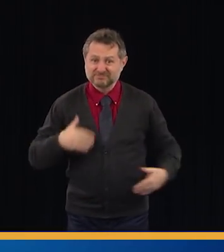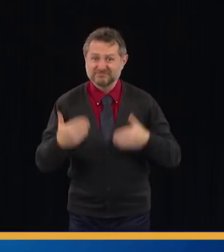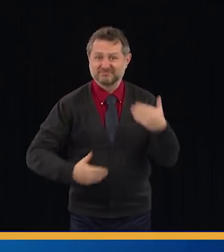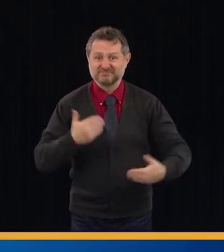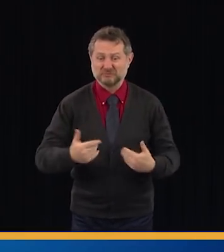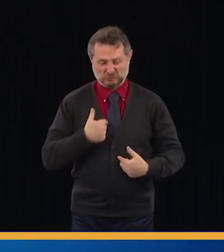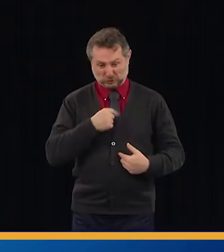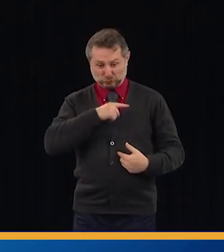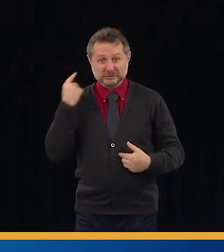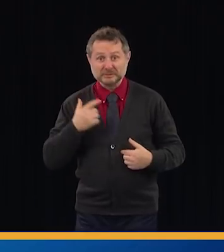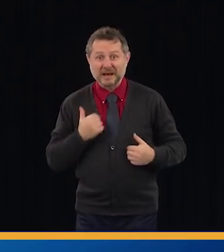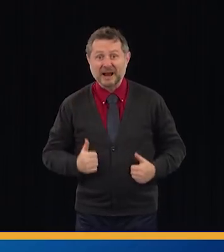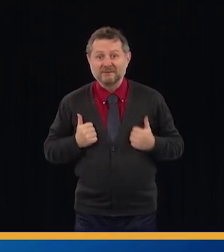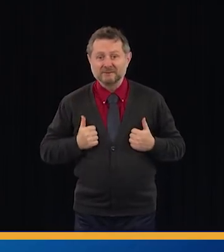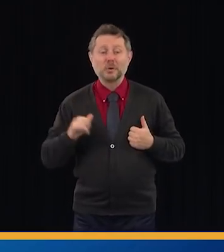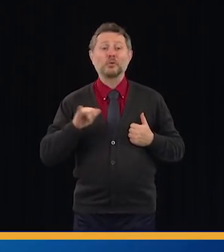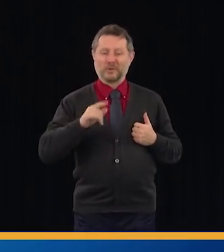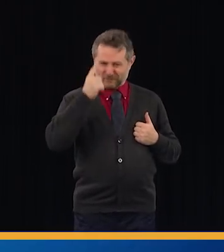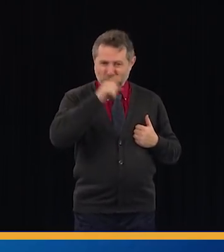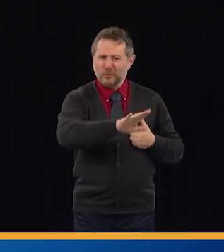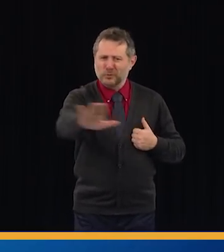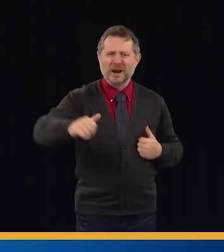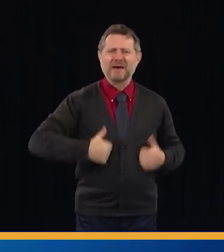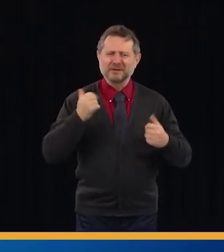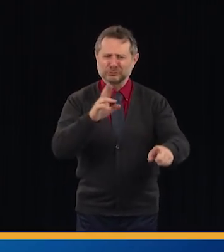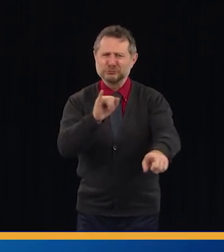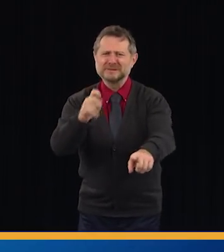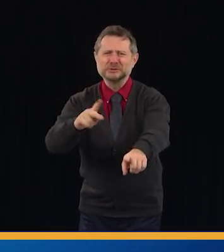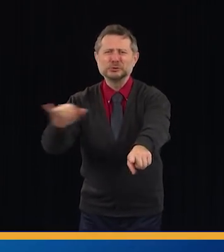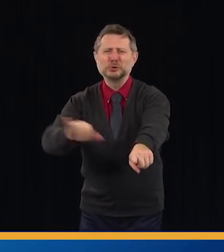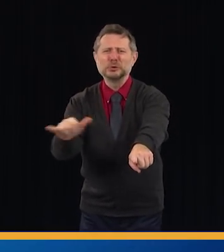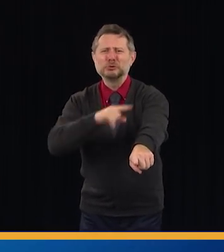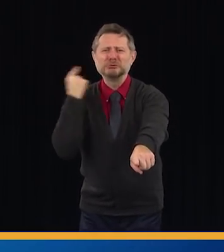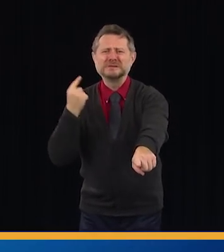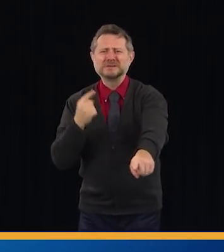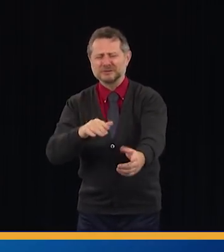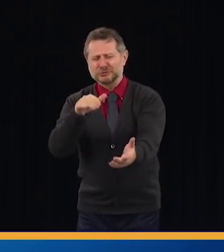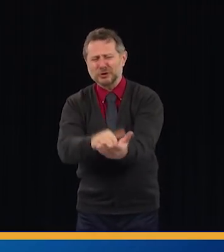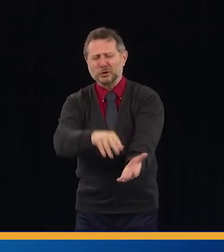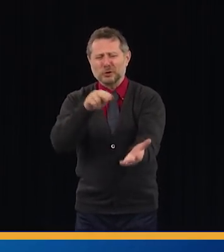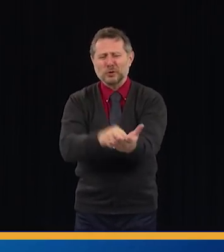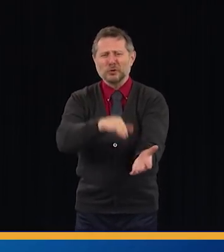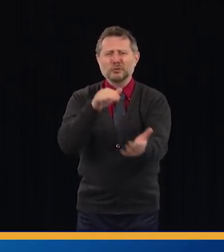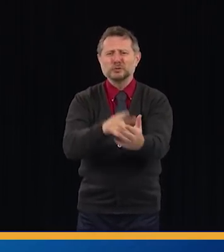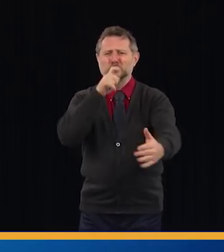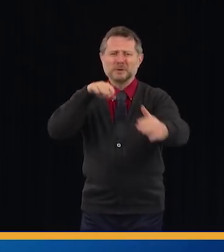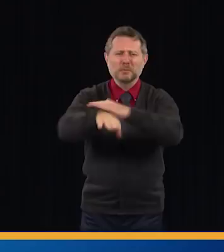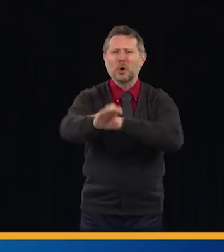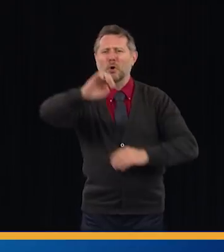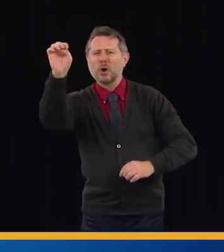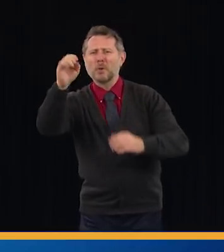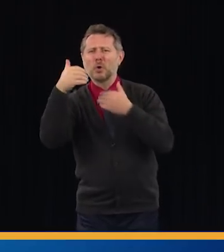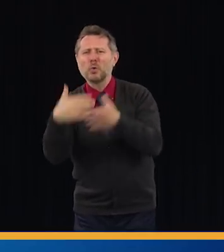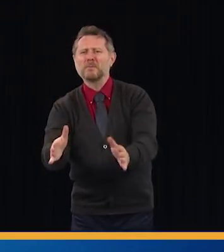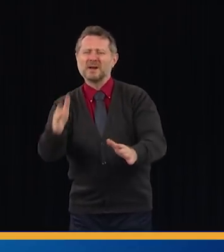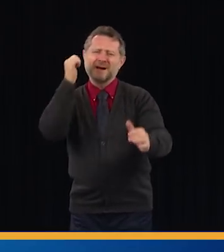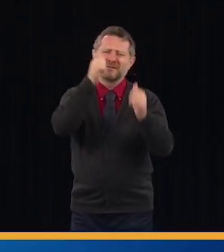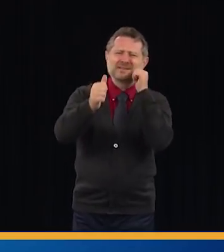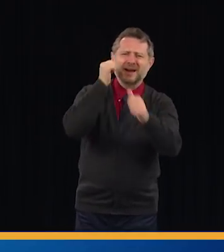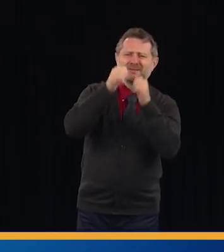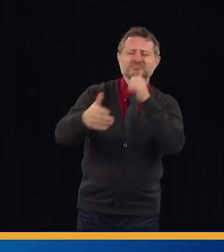an emergency room every day and put themselves at peril, don't make their situation